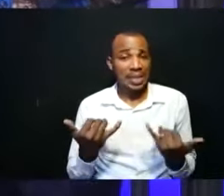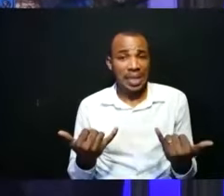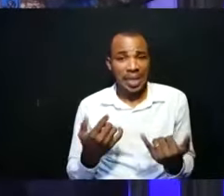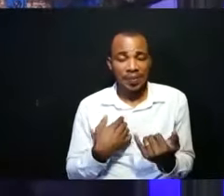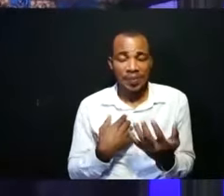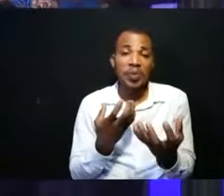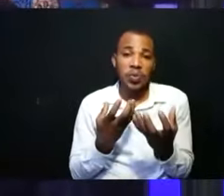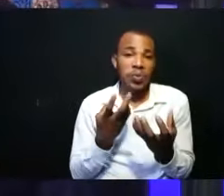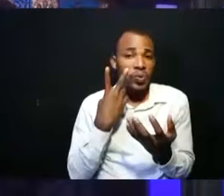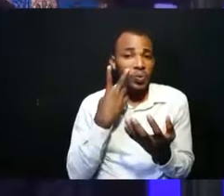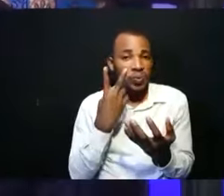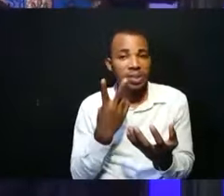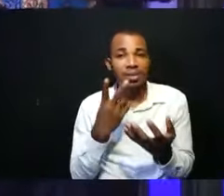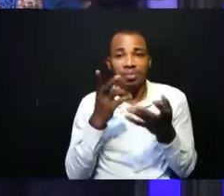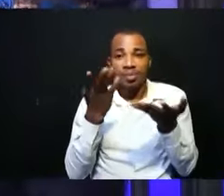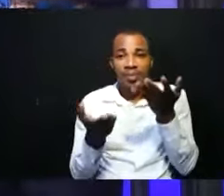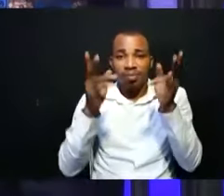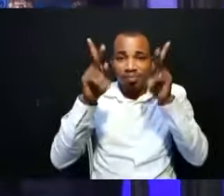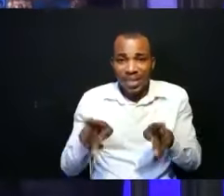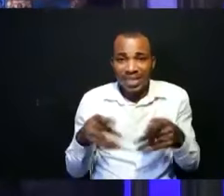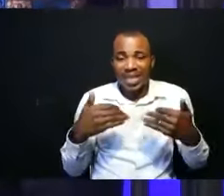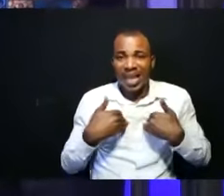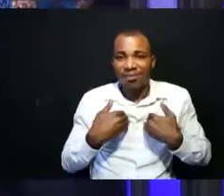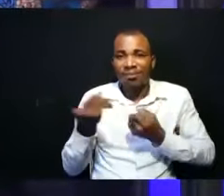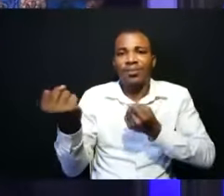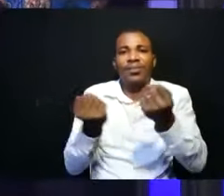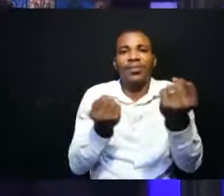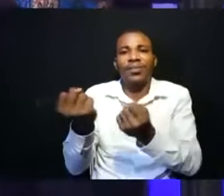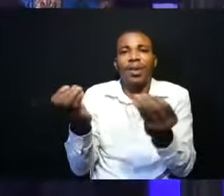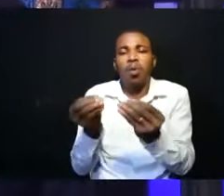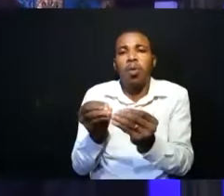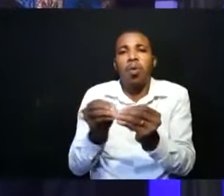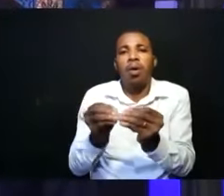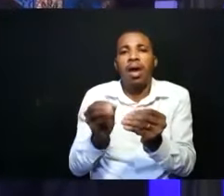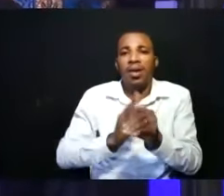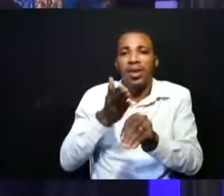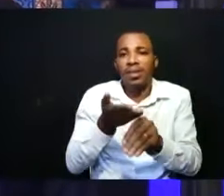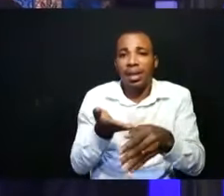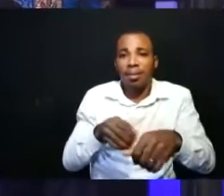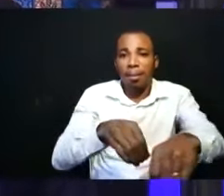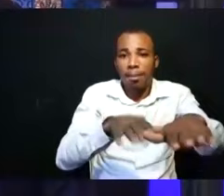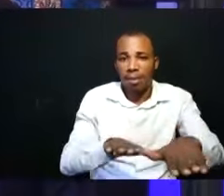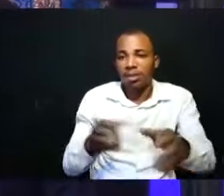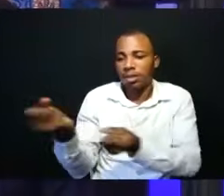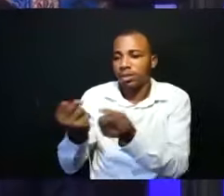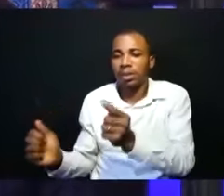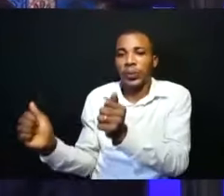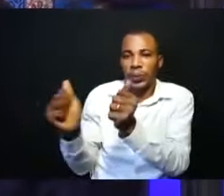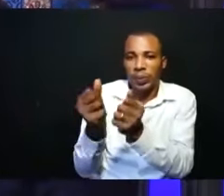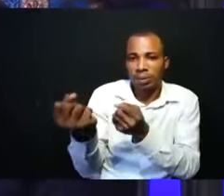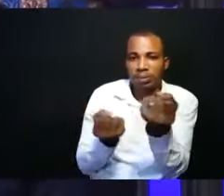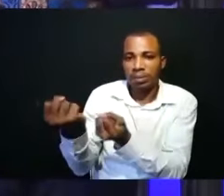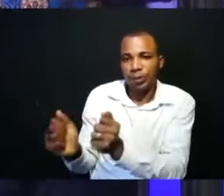cars and the person died and they buried that fellow and the vehicles. I'm yet to see. If they attempt that,